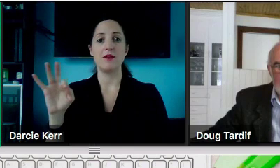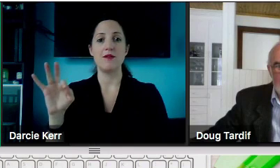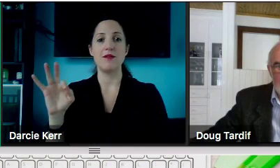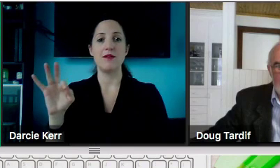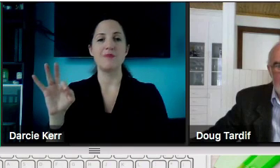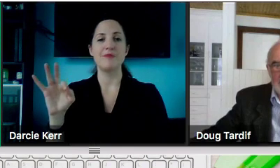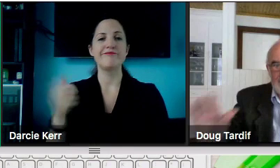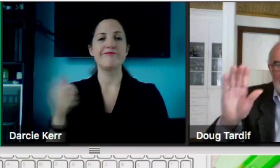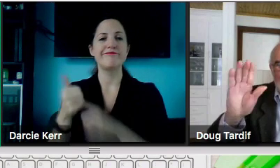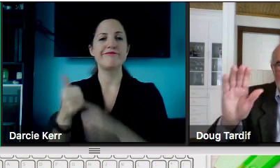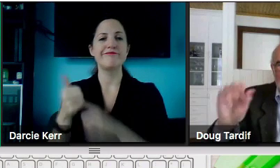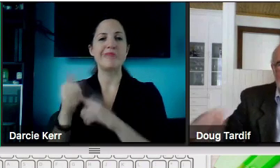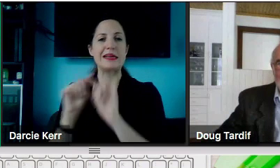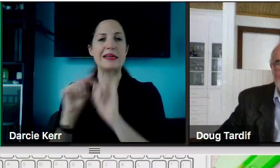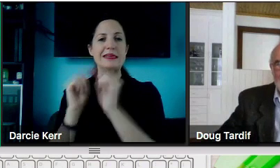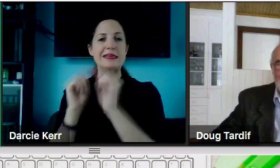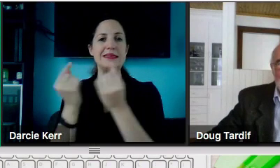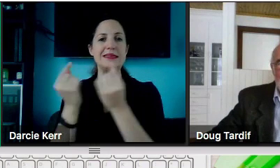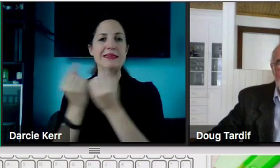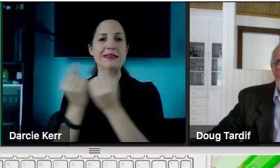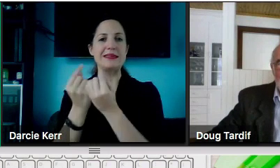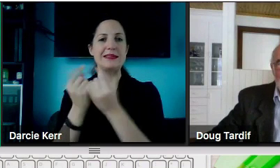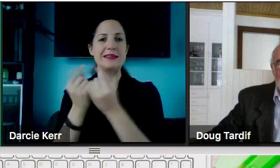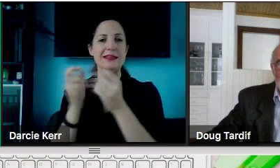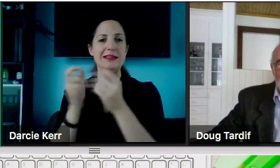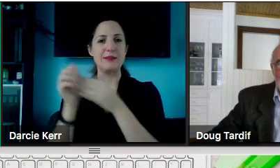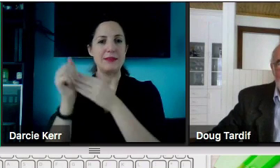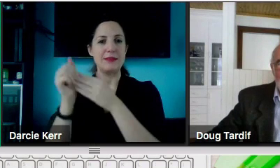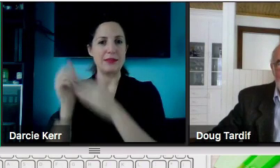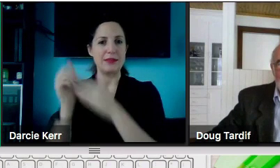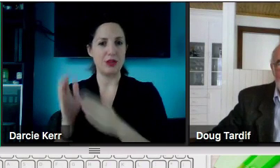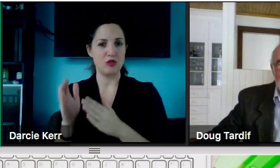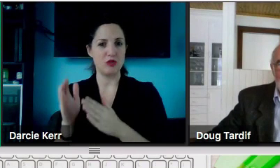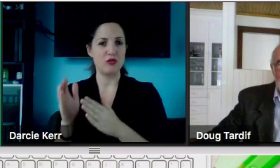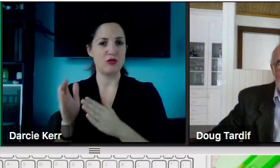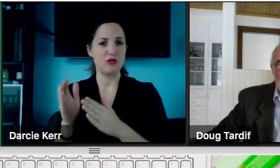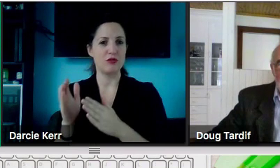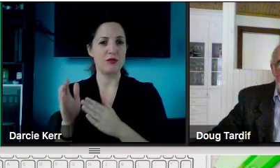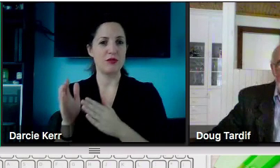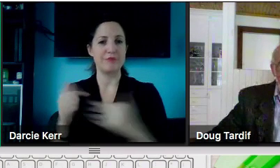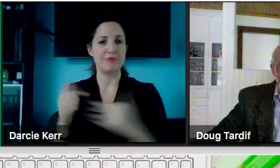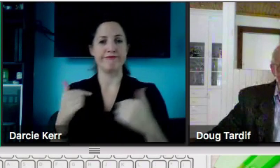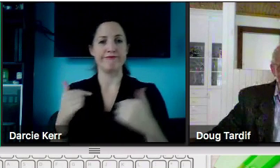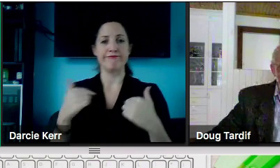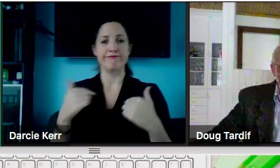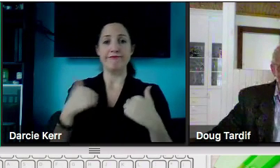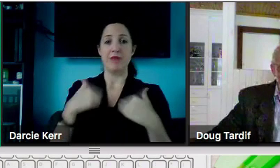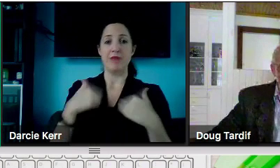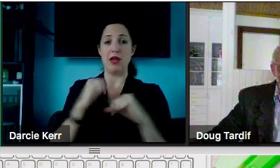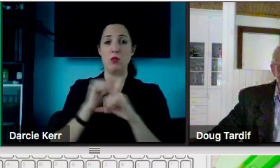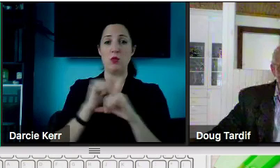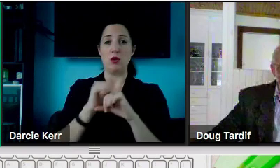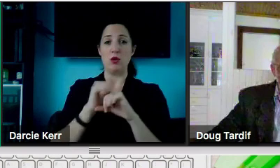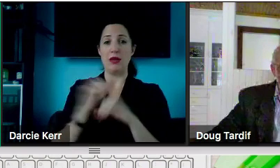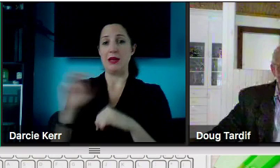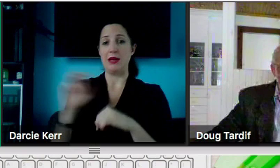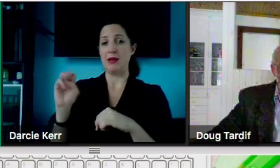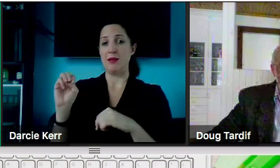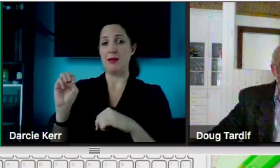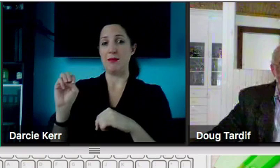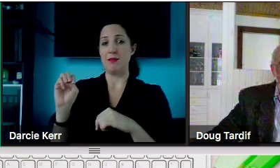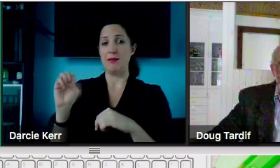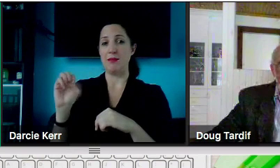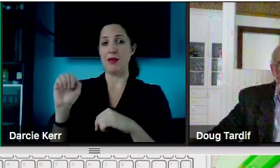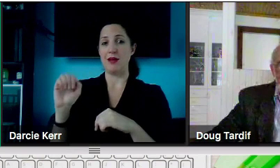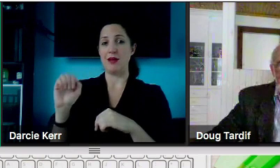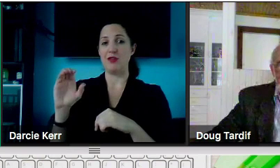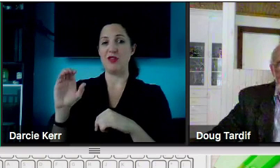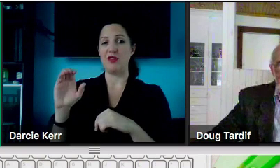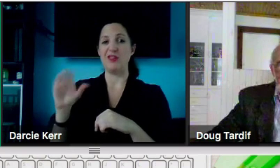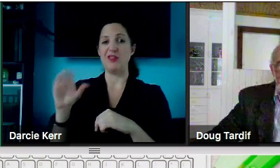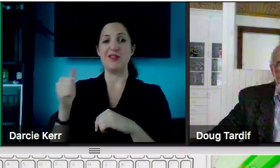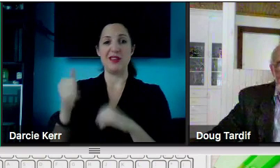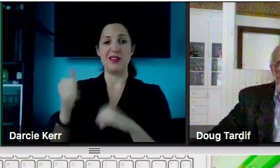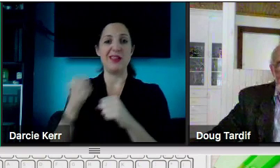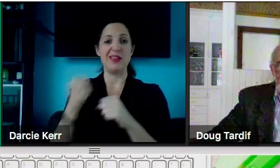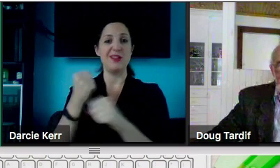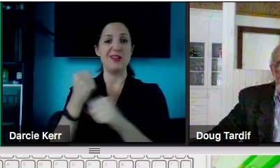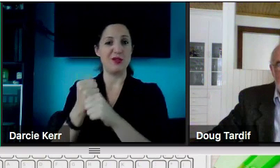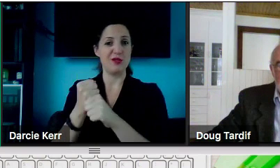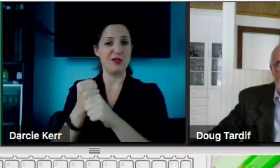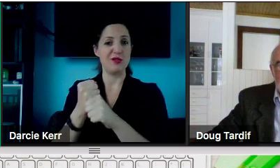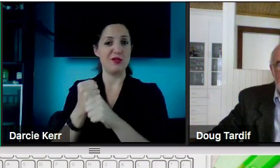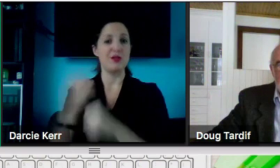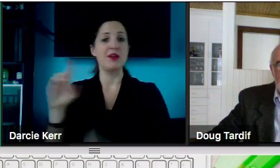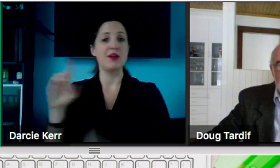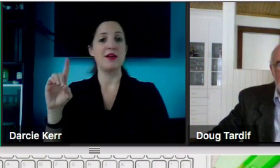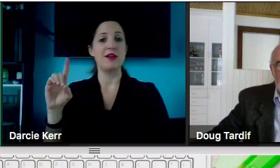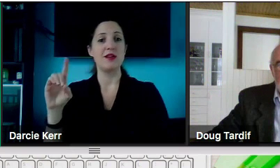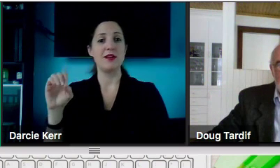And he's been with us for a long time. I've been with Make a Change Canada for over 10 years, and so has Doug as well. And just